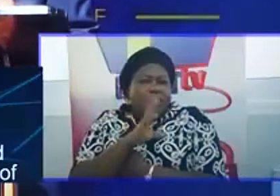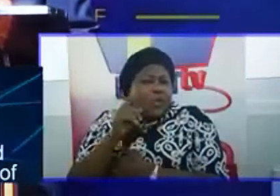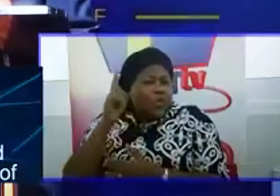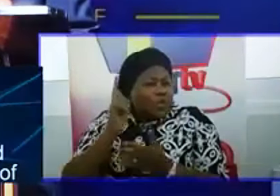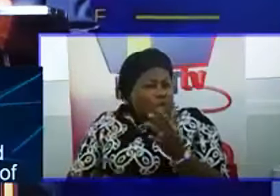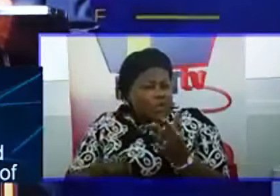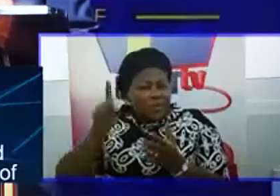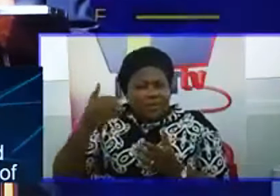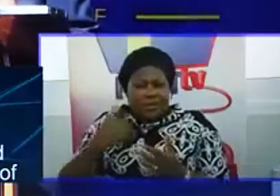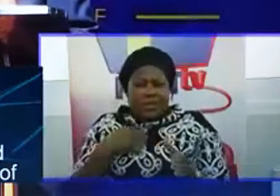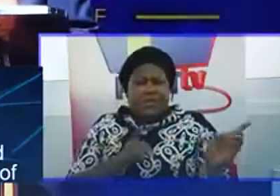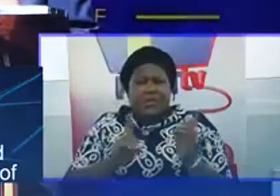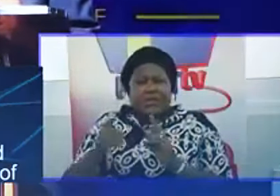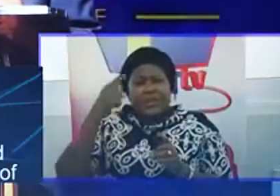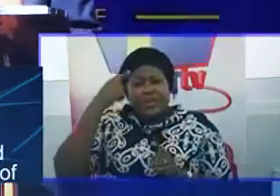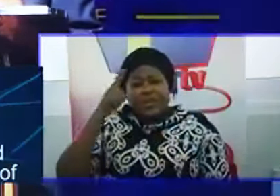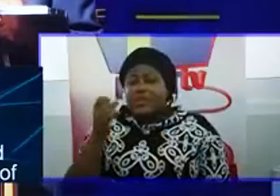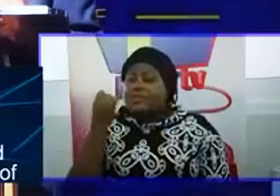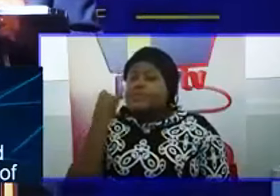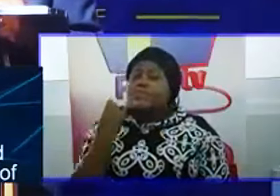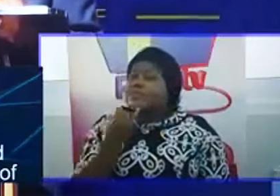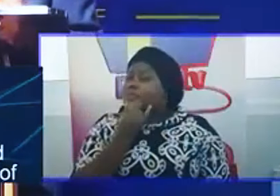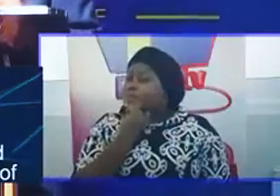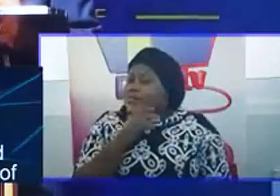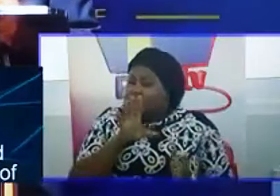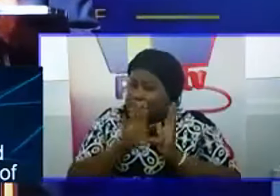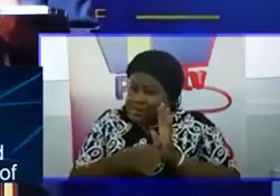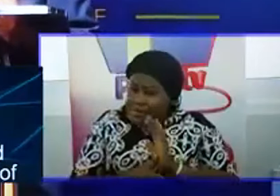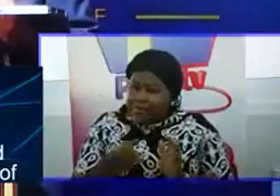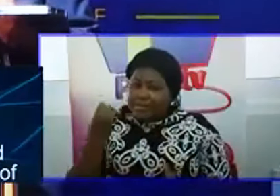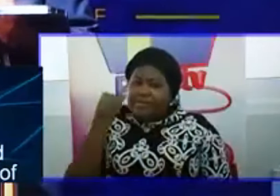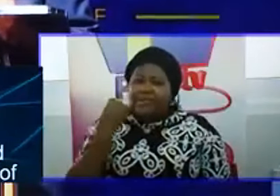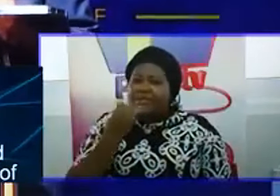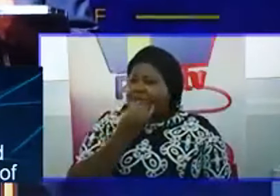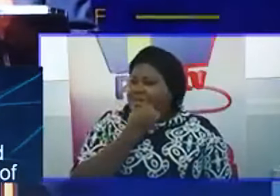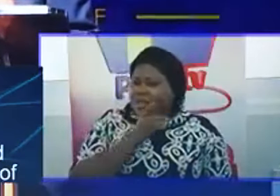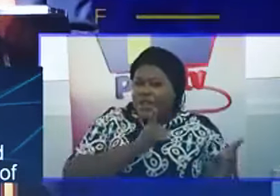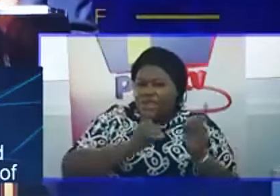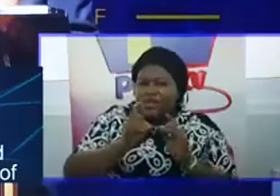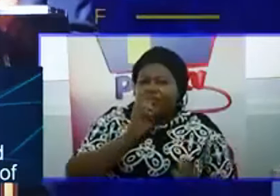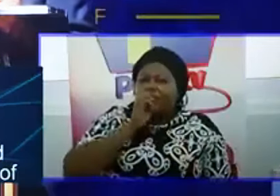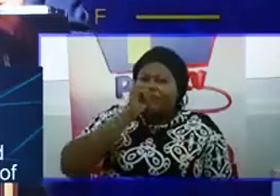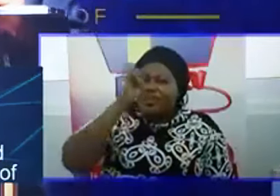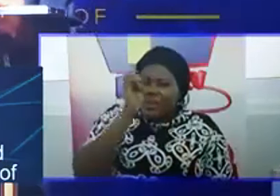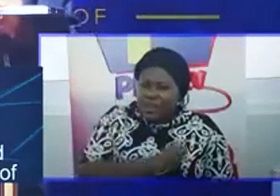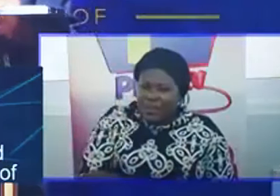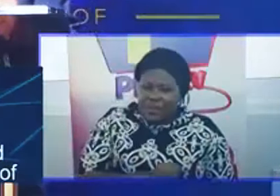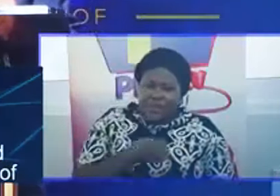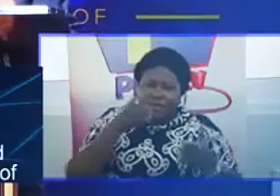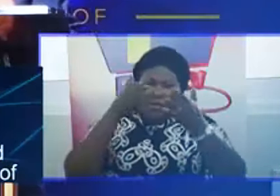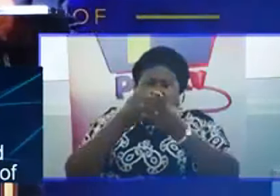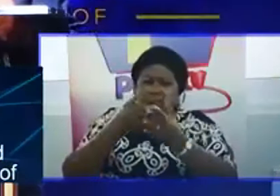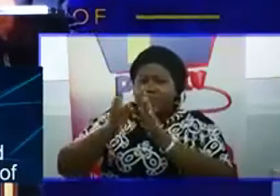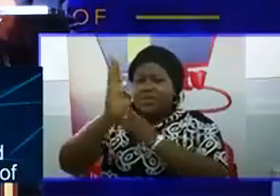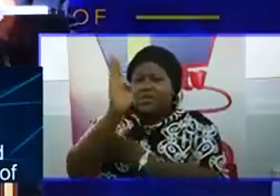what he had done for Israel. Then the Israelites did evil in the eyes of the Lord and